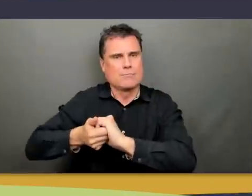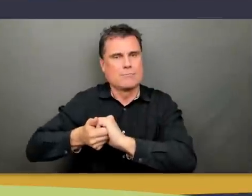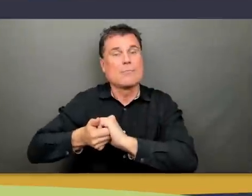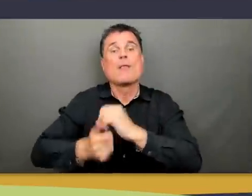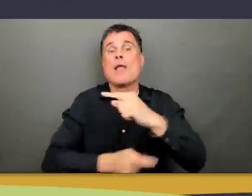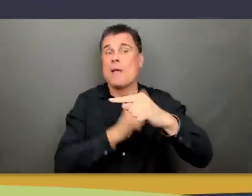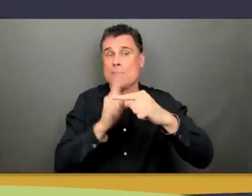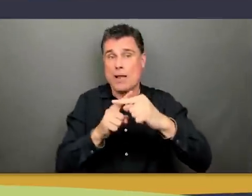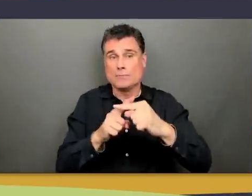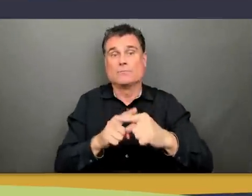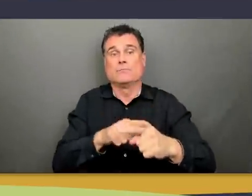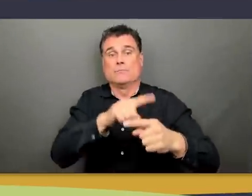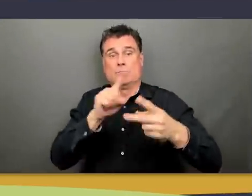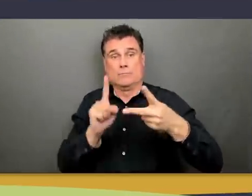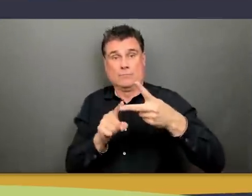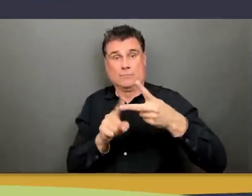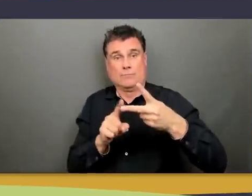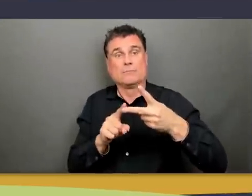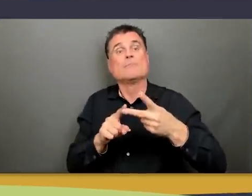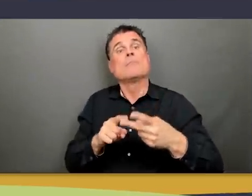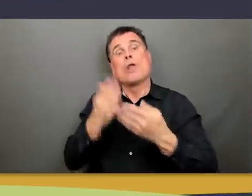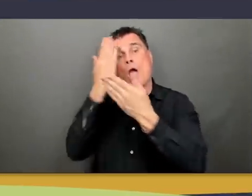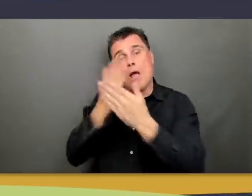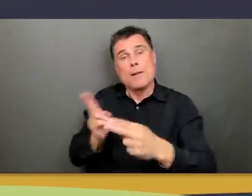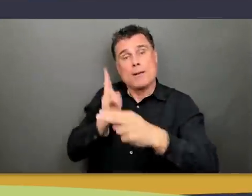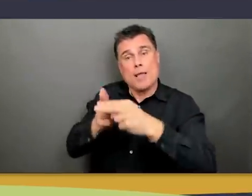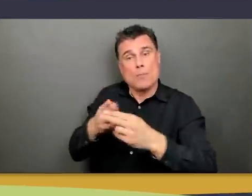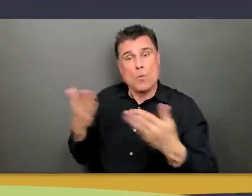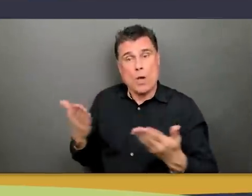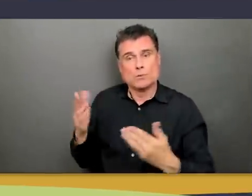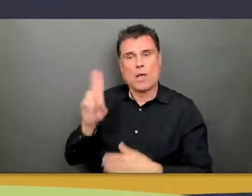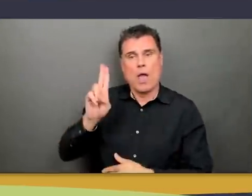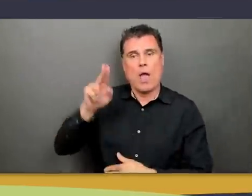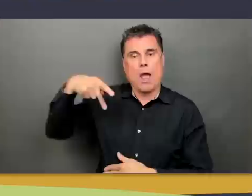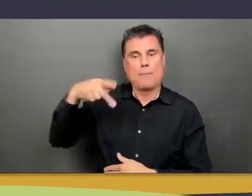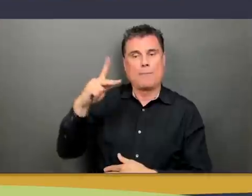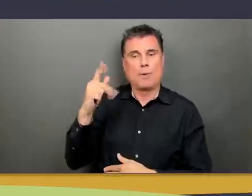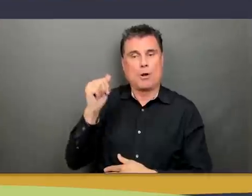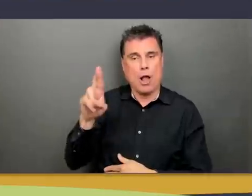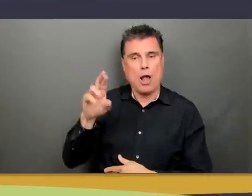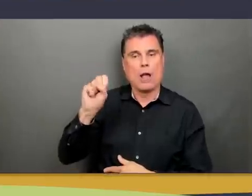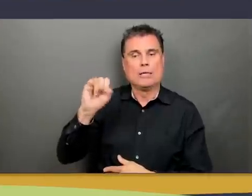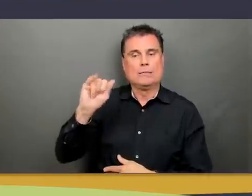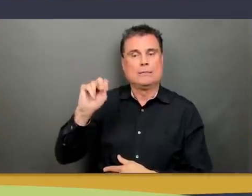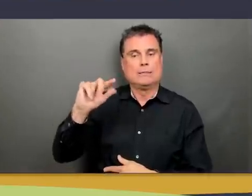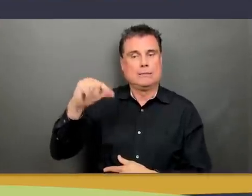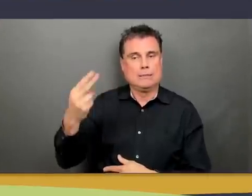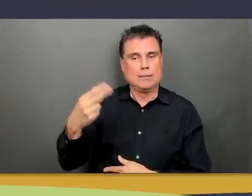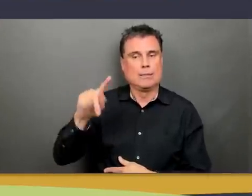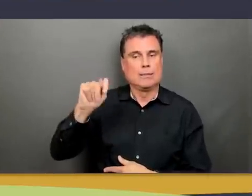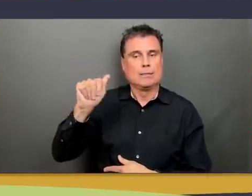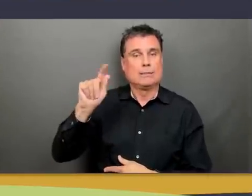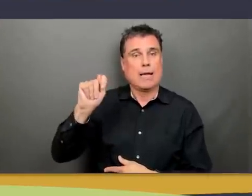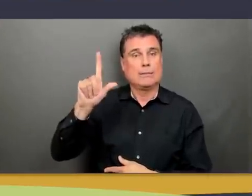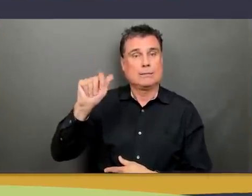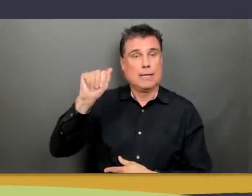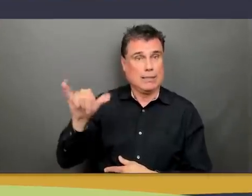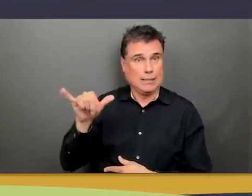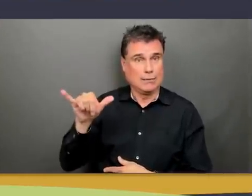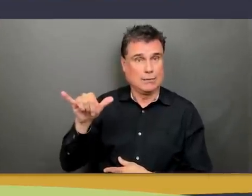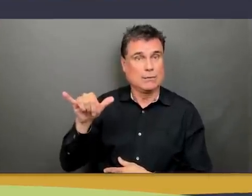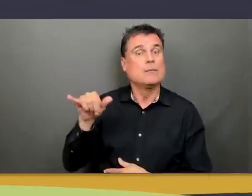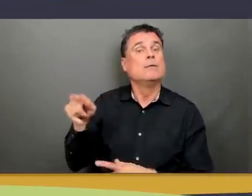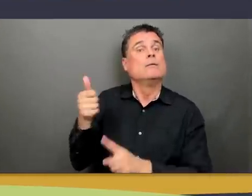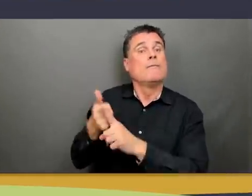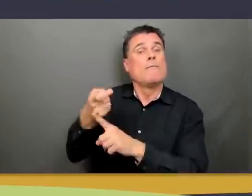racism, gaps for BIPOC communities, particularly around the health and education systems. He has also developed